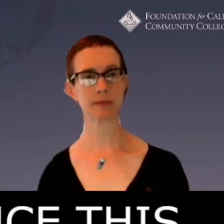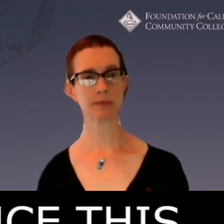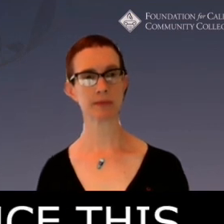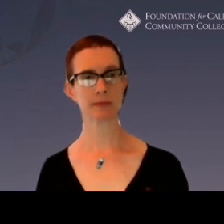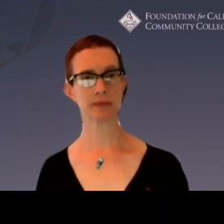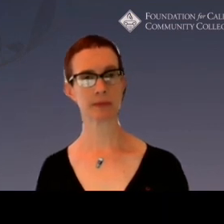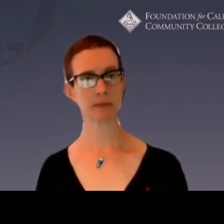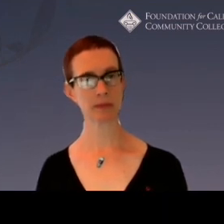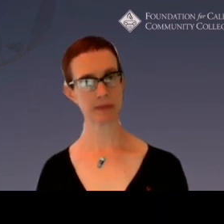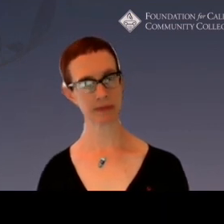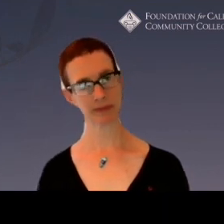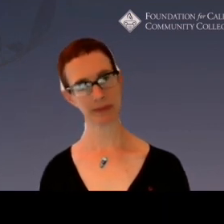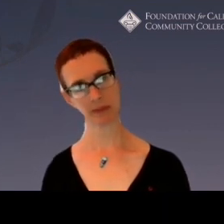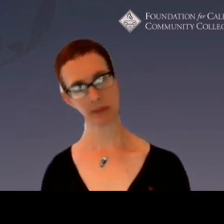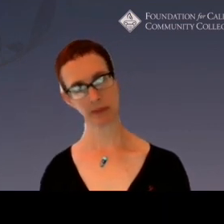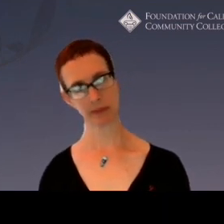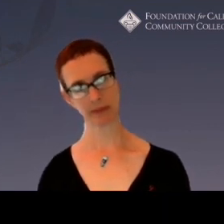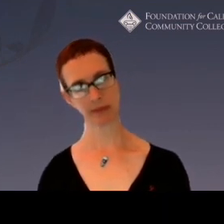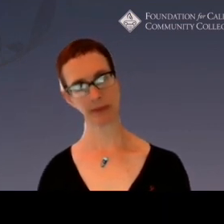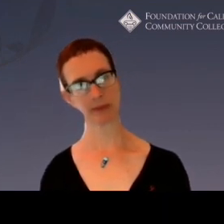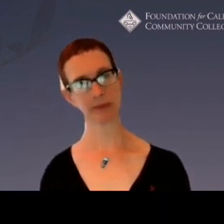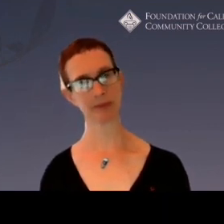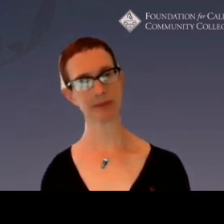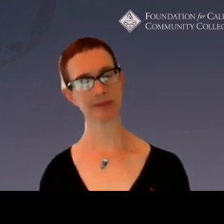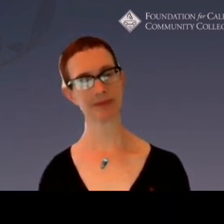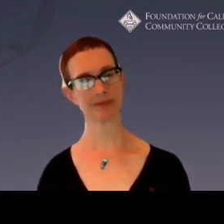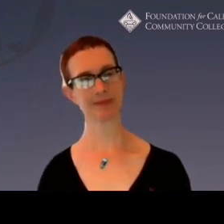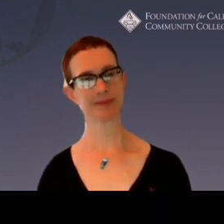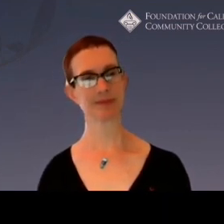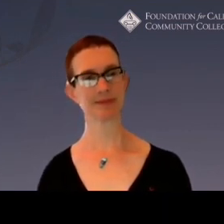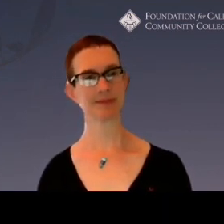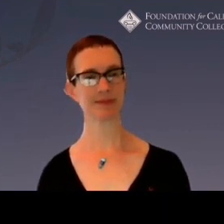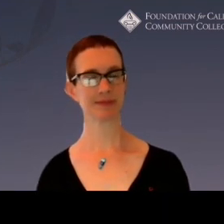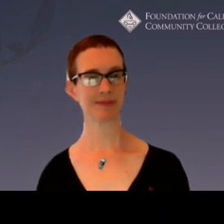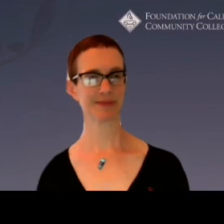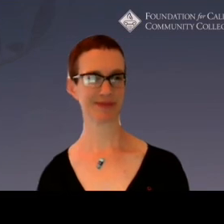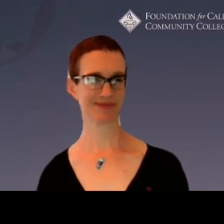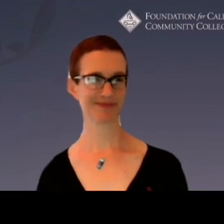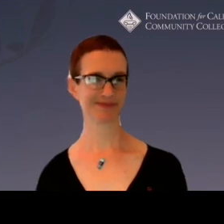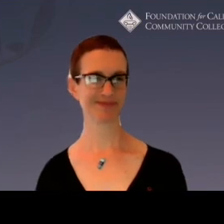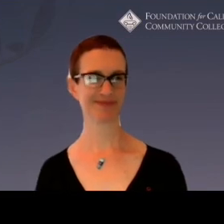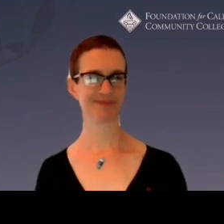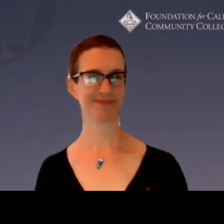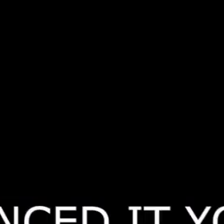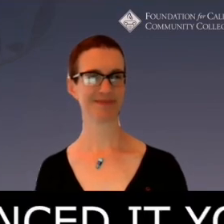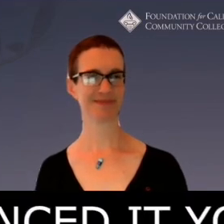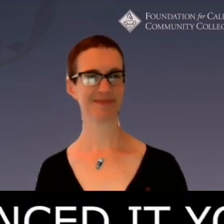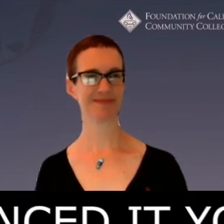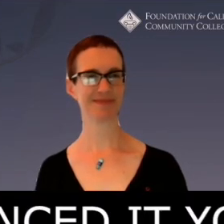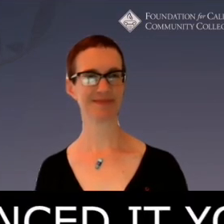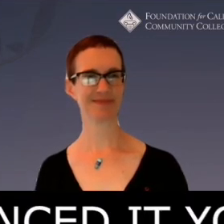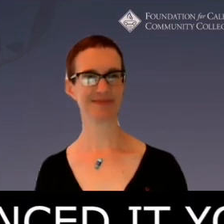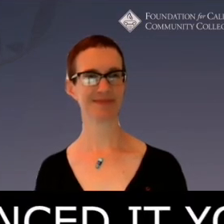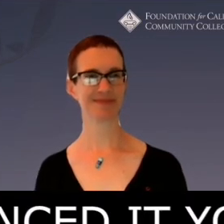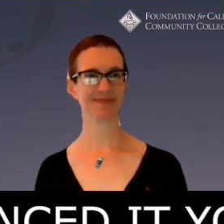Yes, if you mispronounce it, you need to give me the money then.